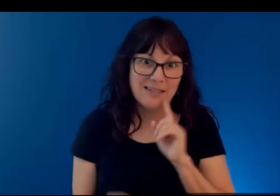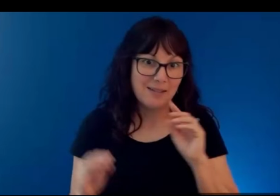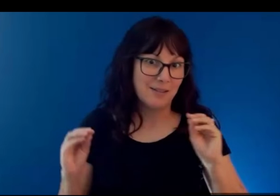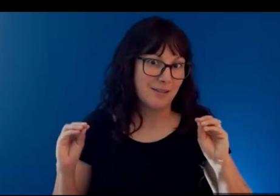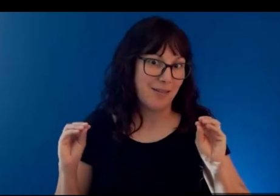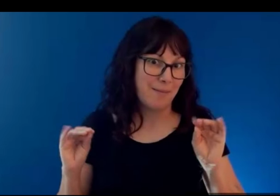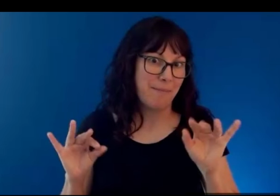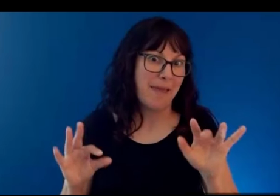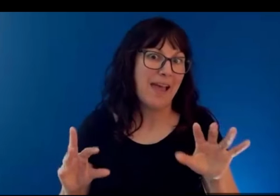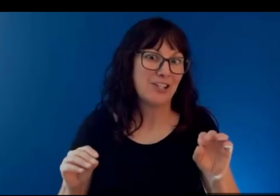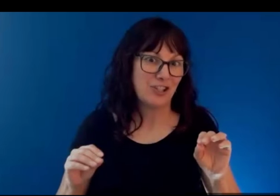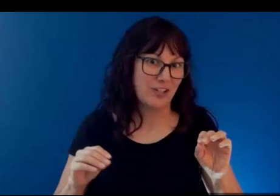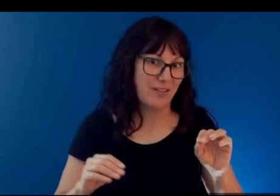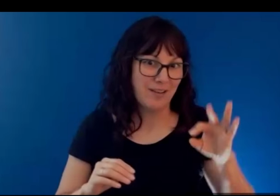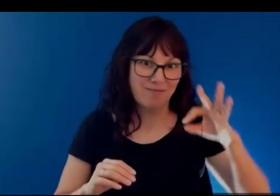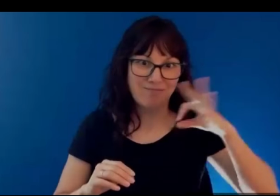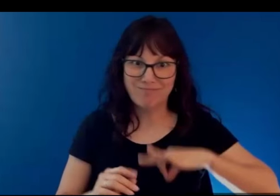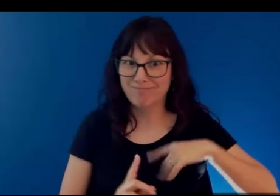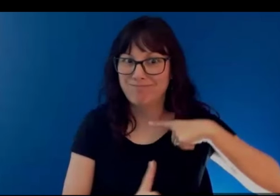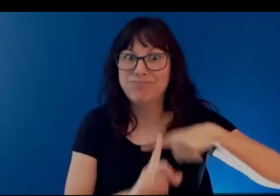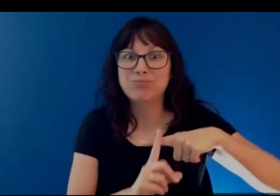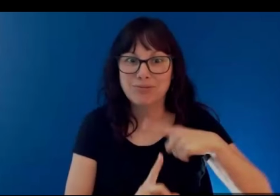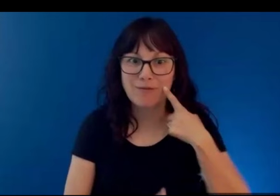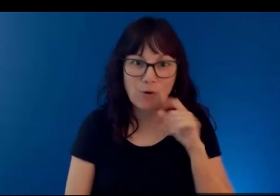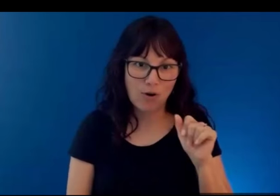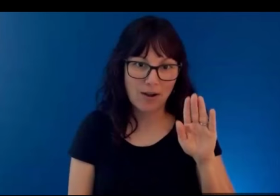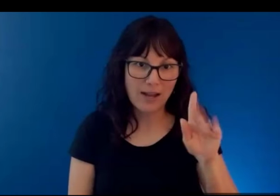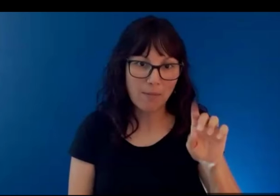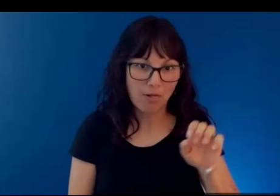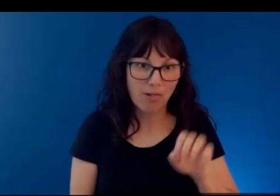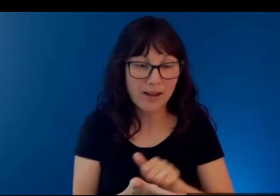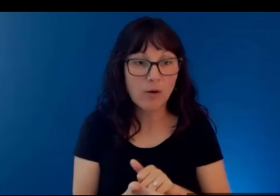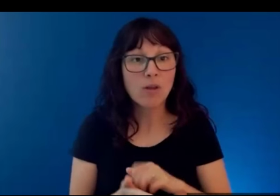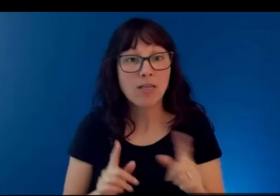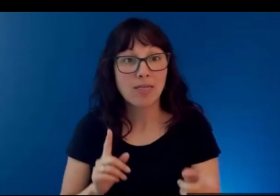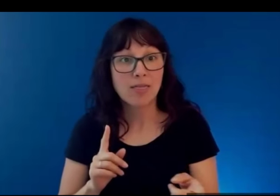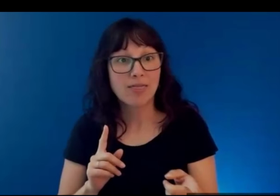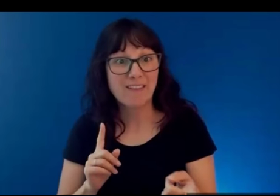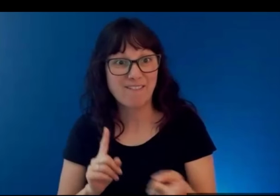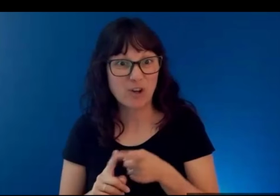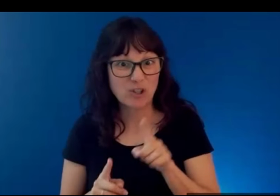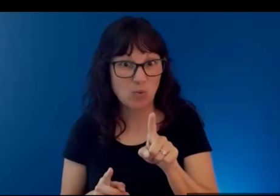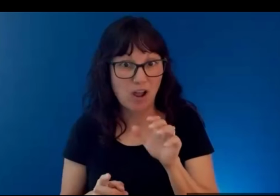of the ABLE account. They are going to exclude the first